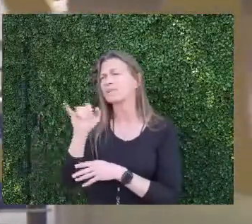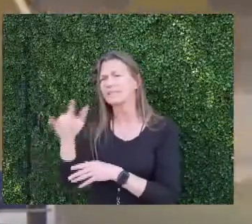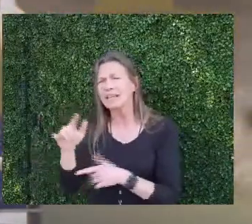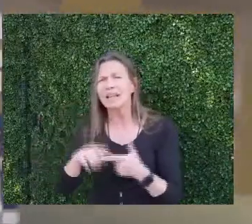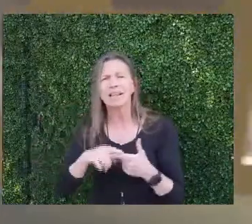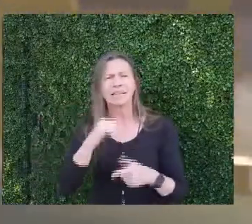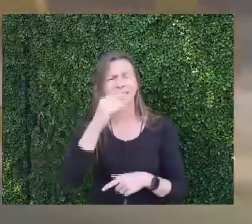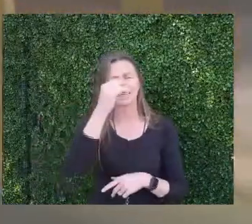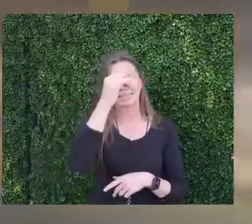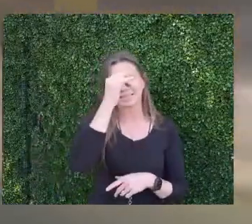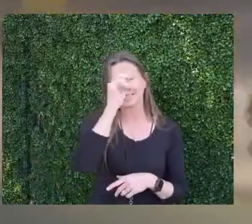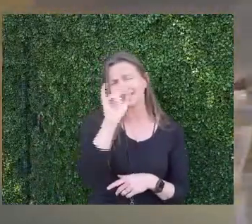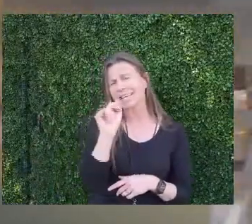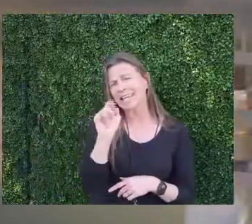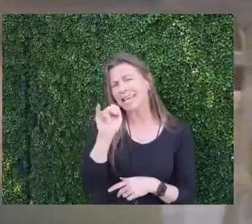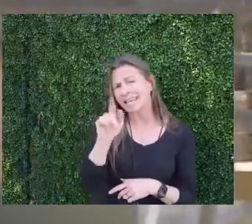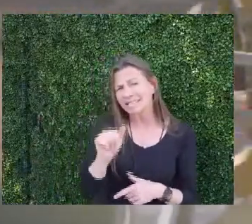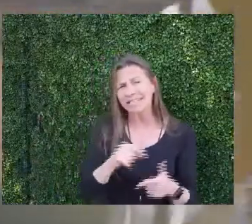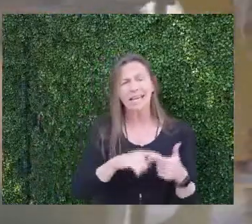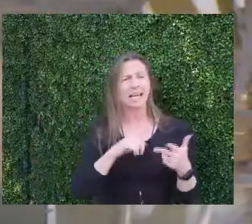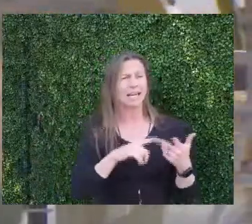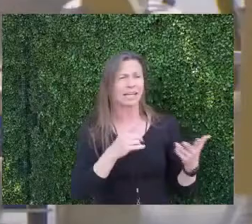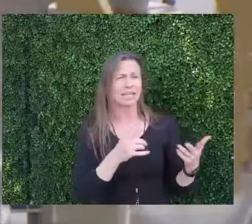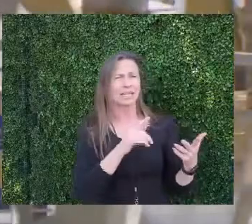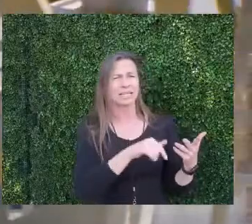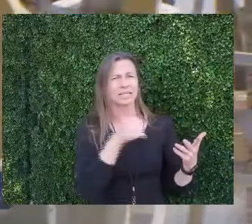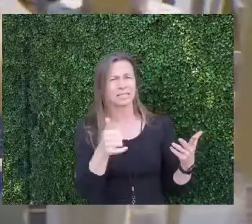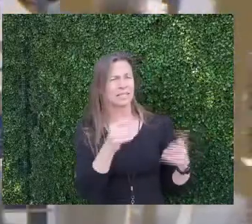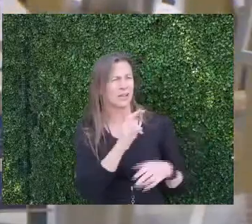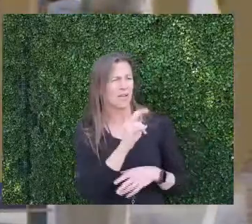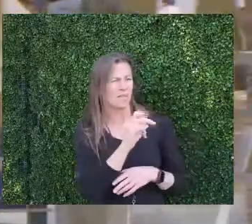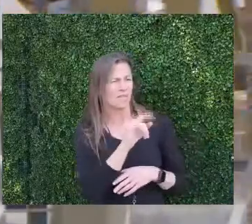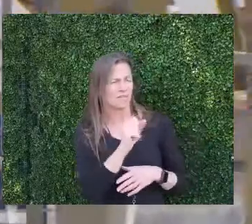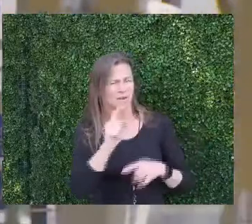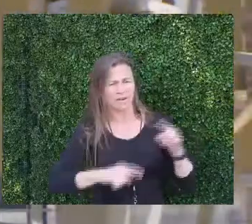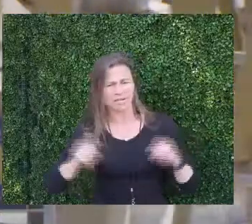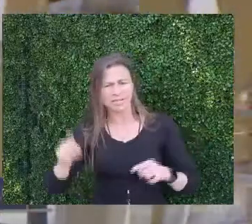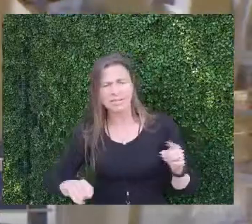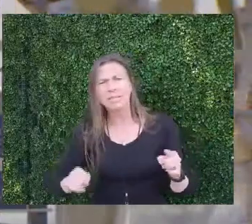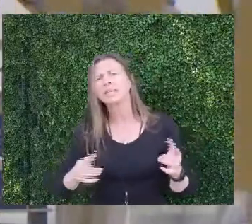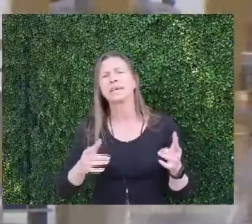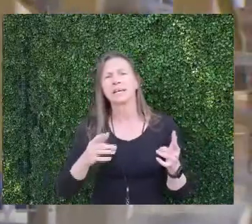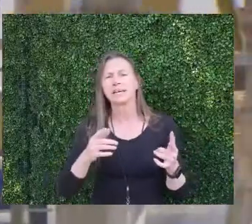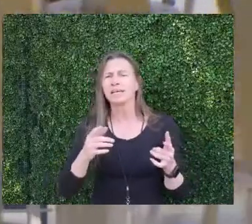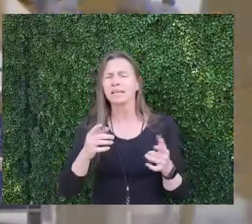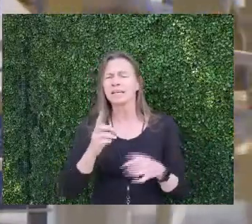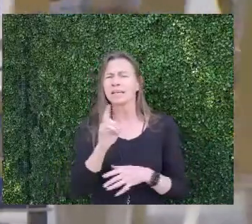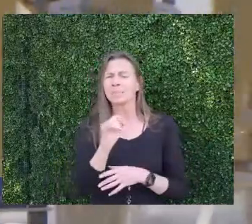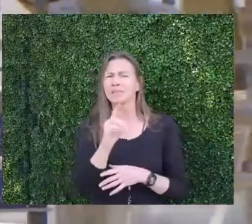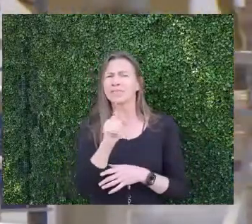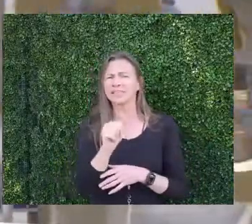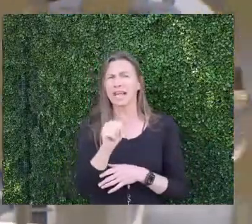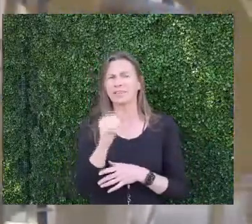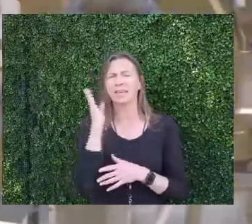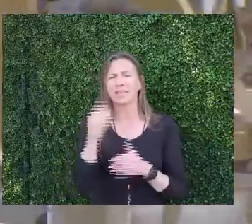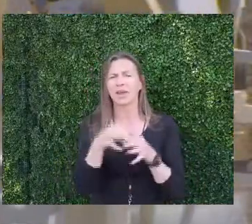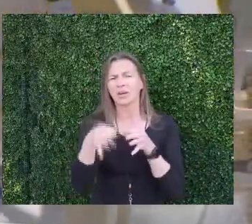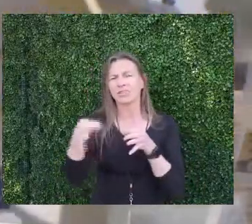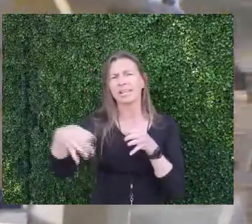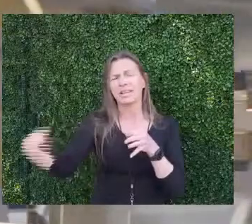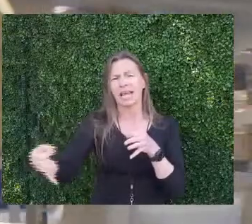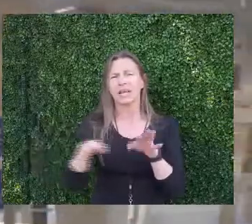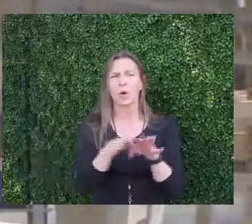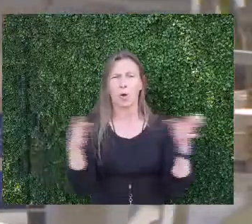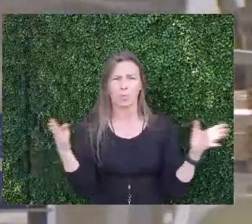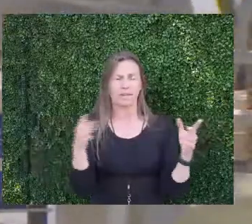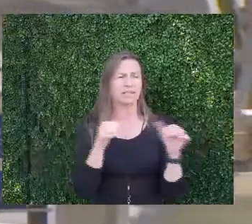yesterday, because of the variants, are delaying their reopening by an entire month because of the Delta variants. So we're going to continue to be vigilant. We're going to continue